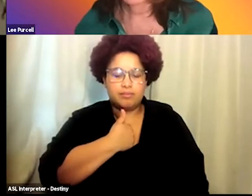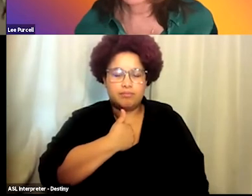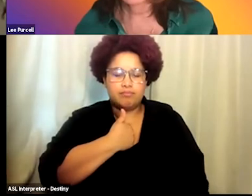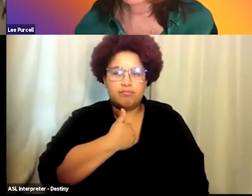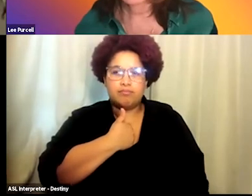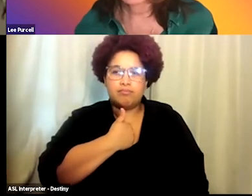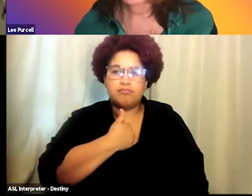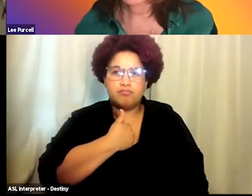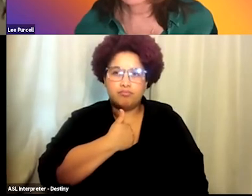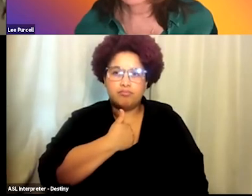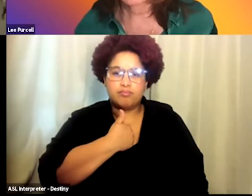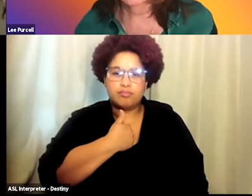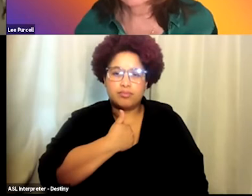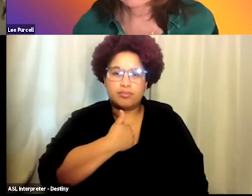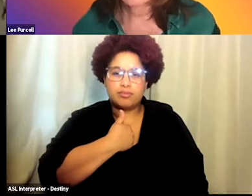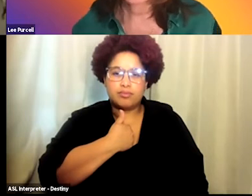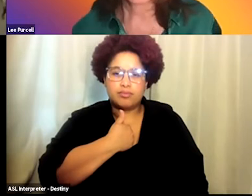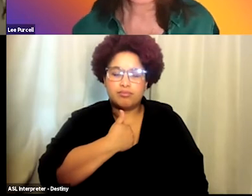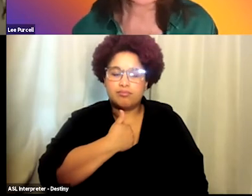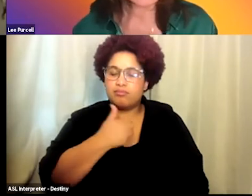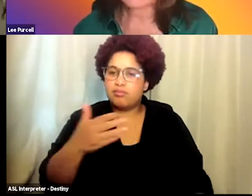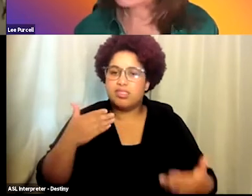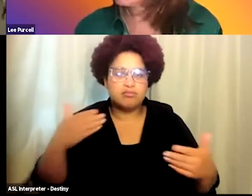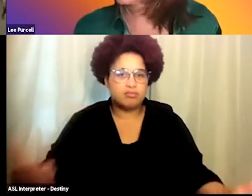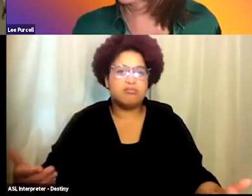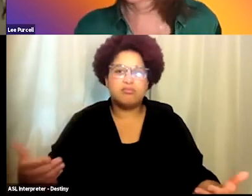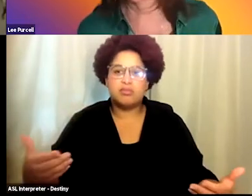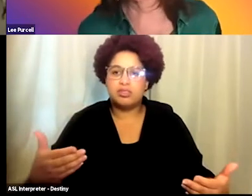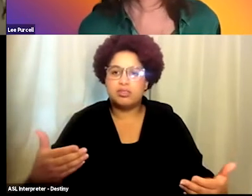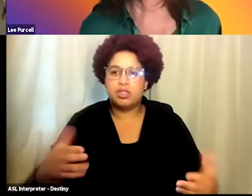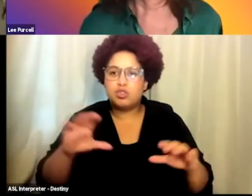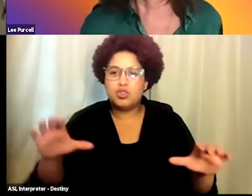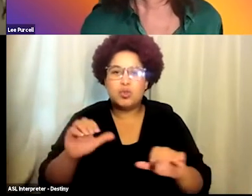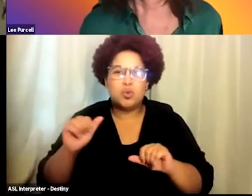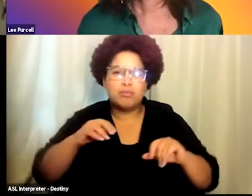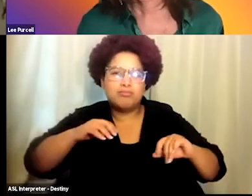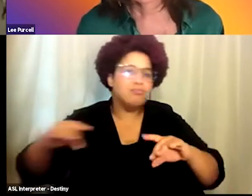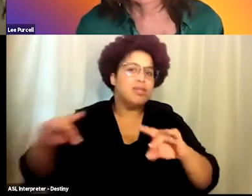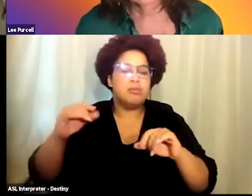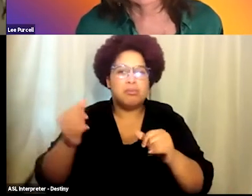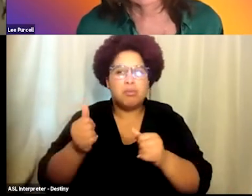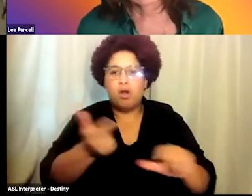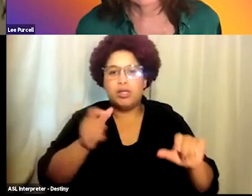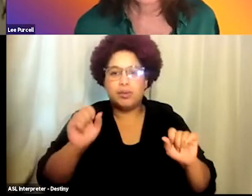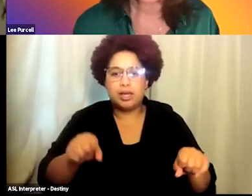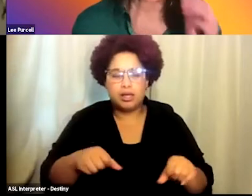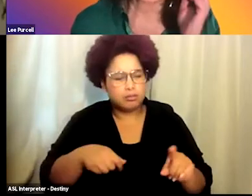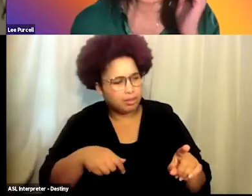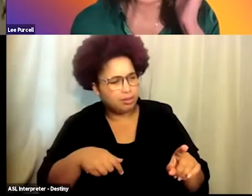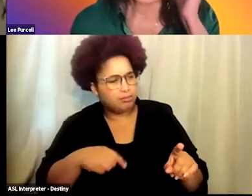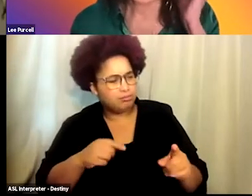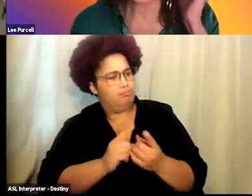It's just get out there and do whatever you can. You're going to meet somebody that may say, hey, you're right for this